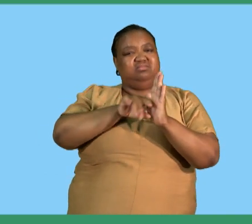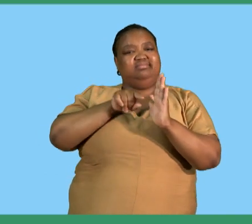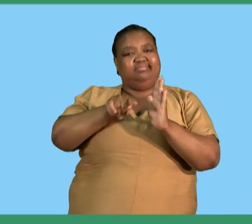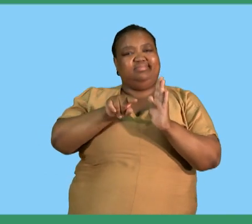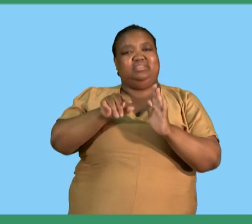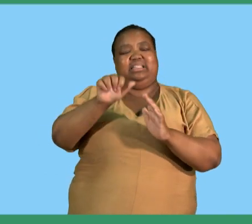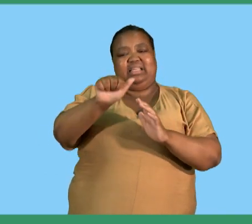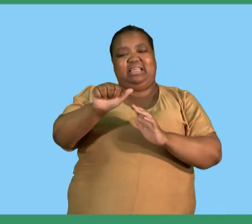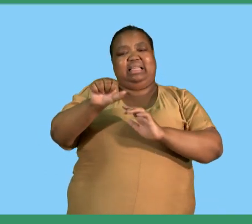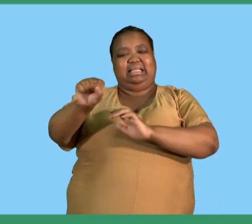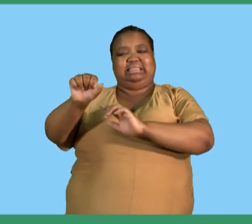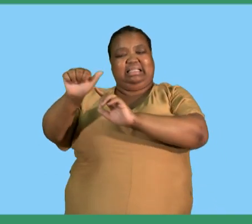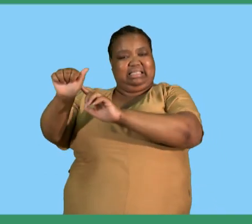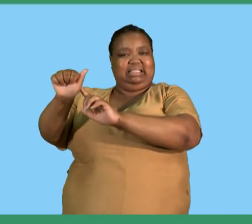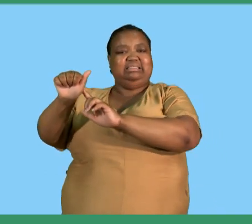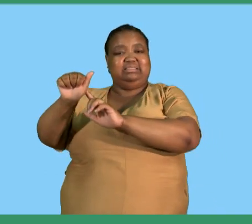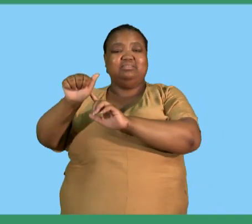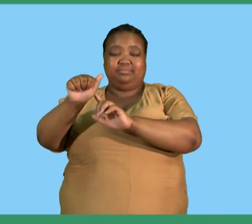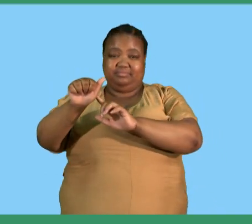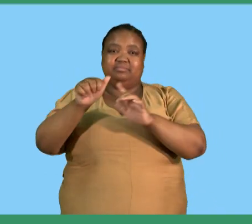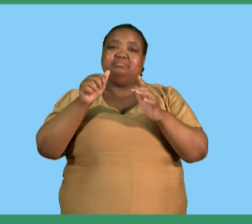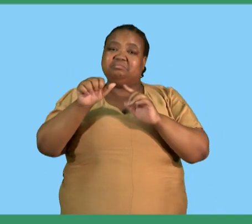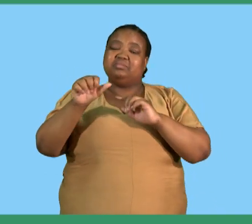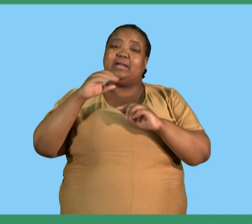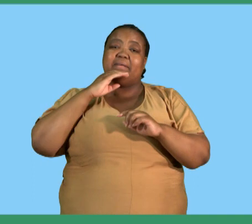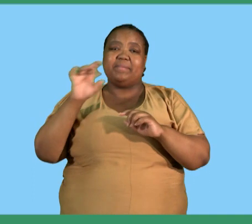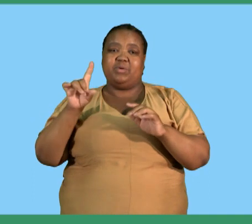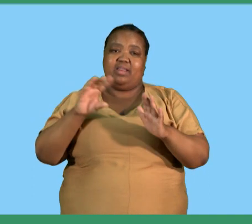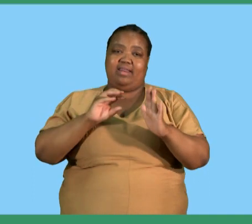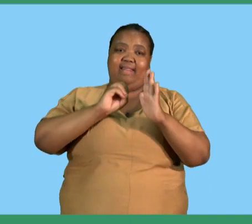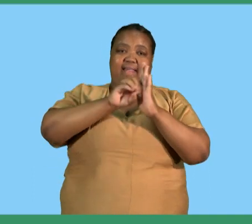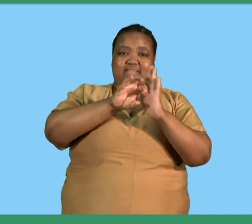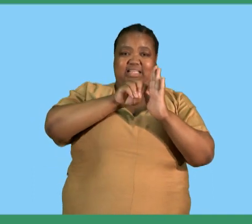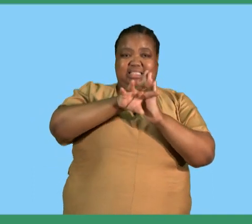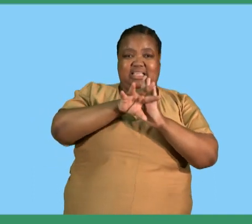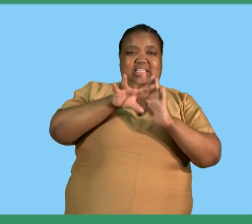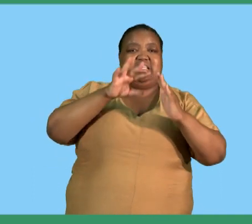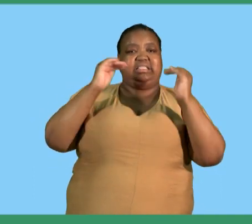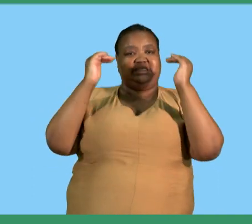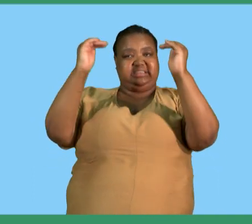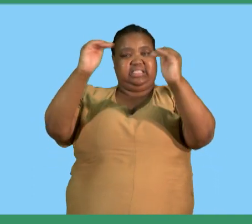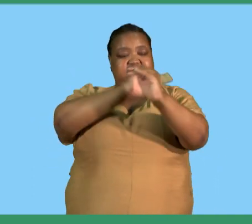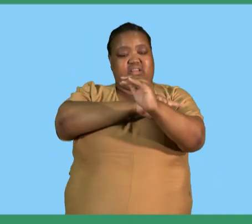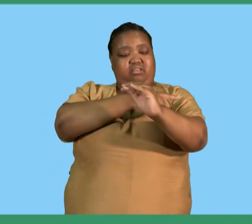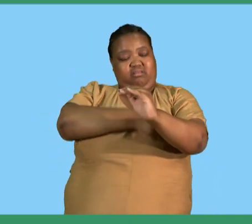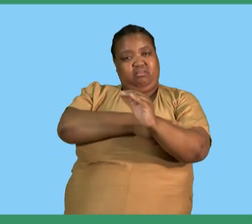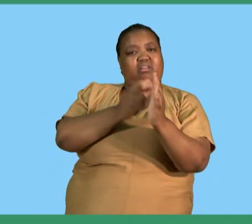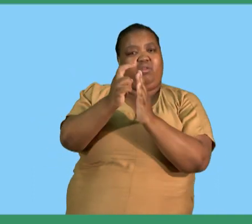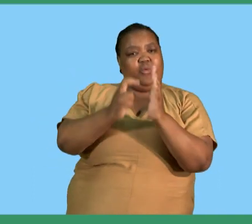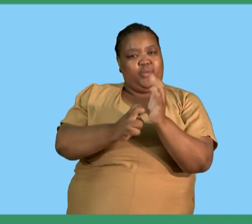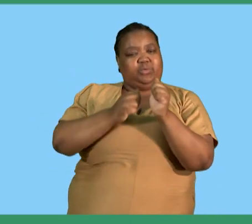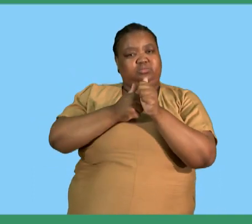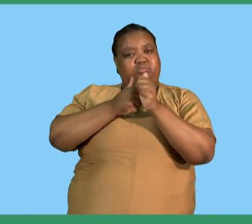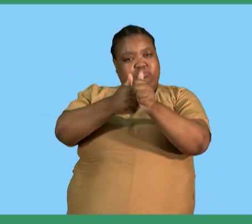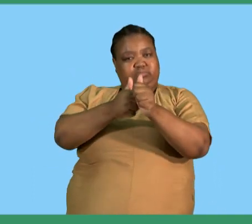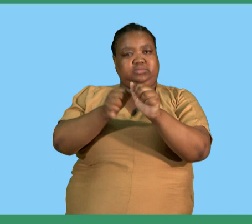determined by the ASA. What does ASA stand for? Advertising Standard Authority, and we should apply the